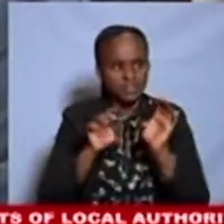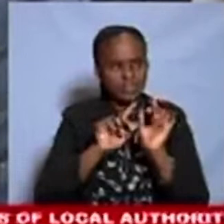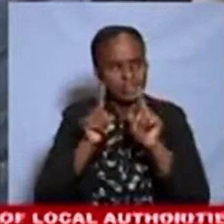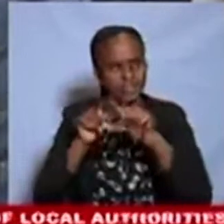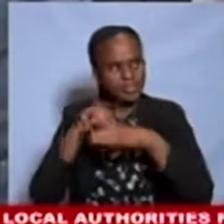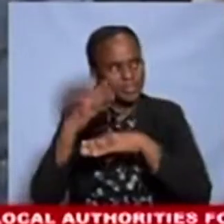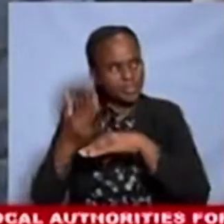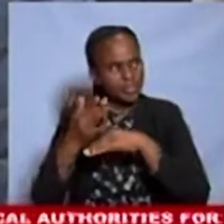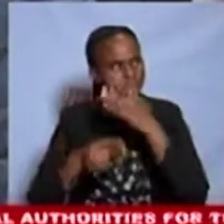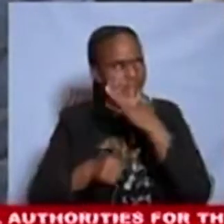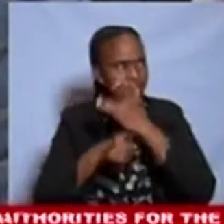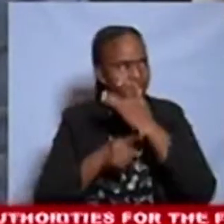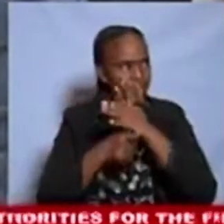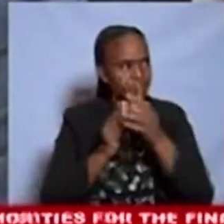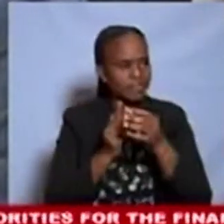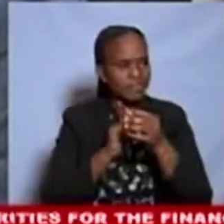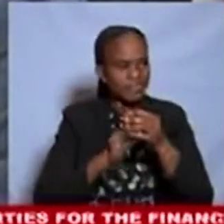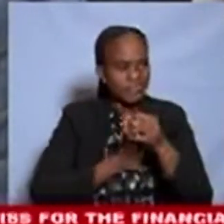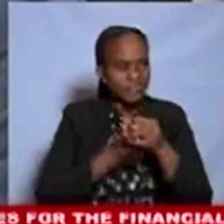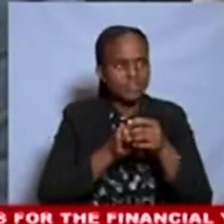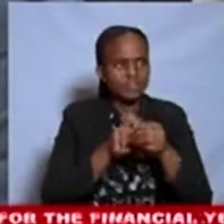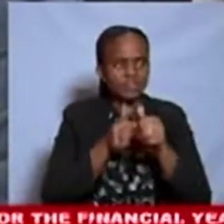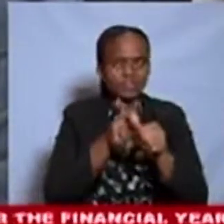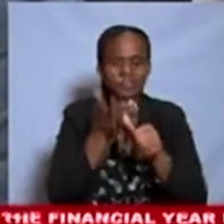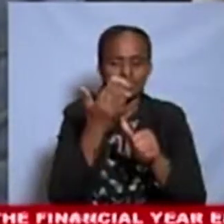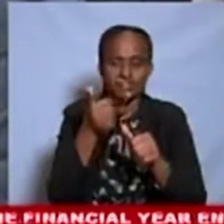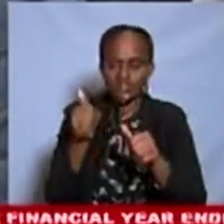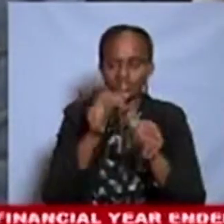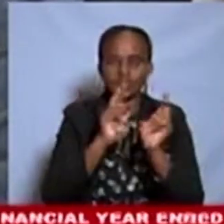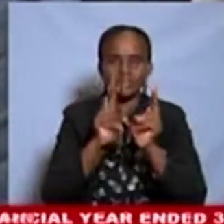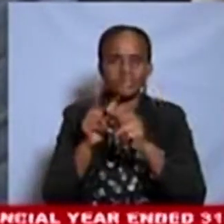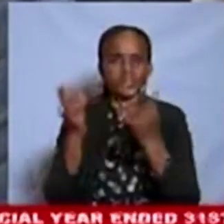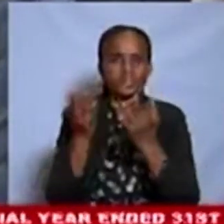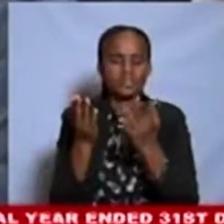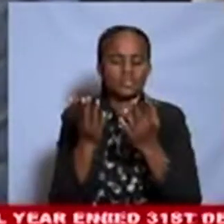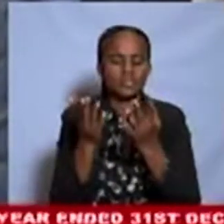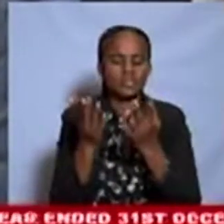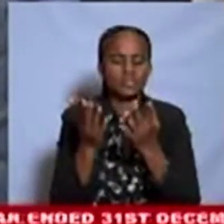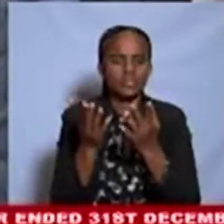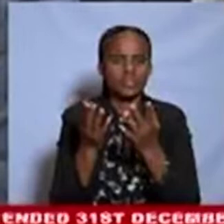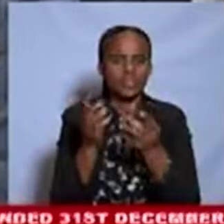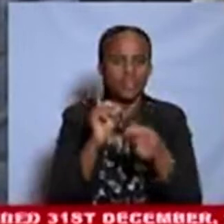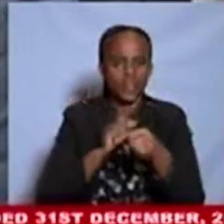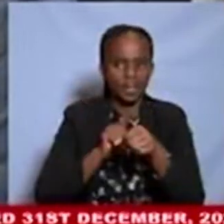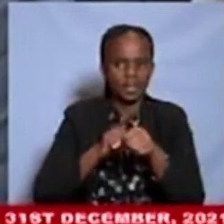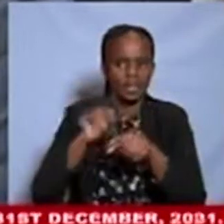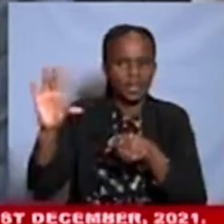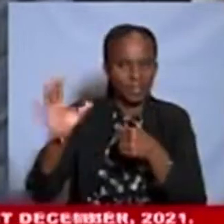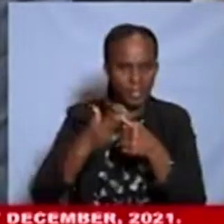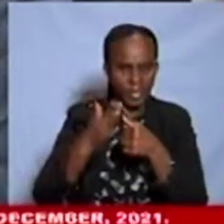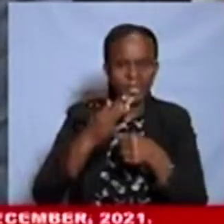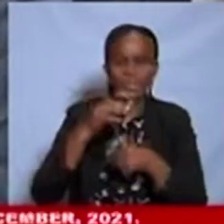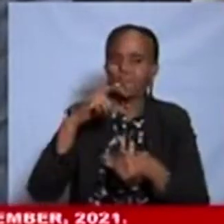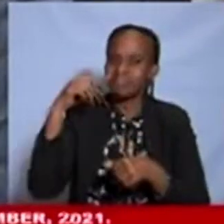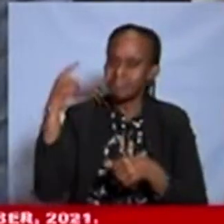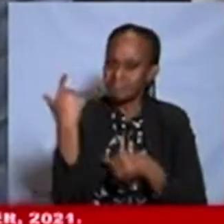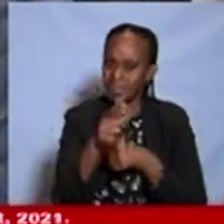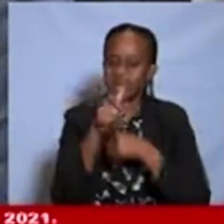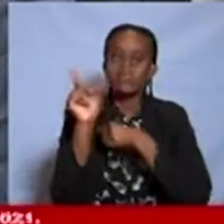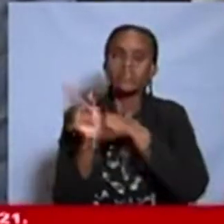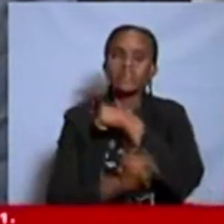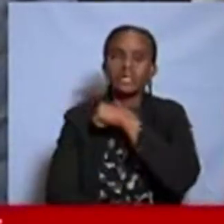town. We made follow-ups, he was non-responsive, so on his return, he was immediately charged.